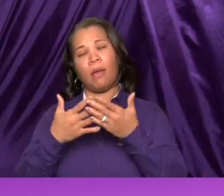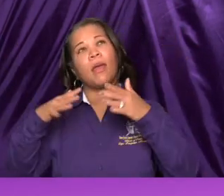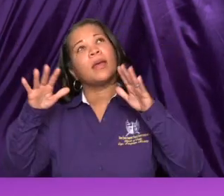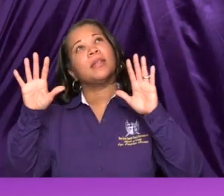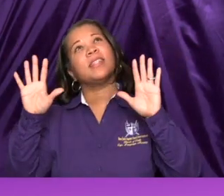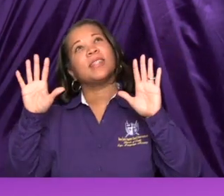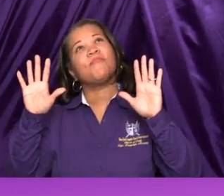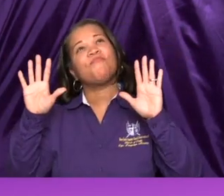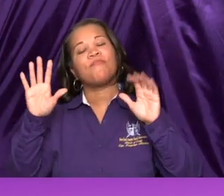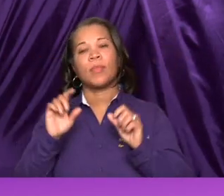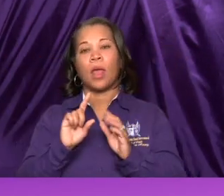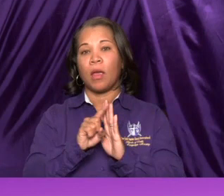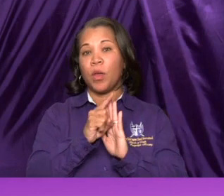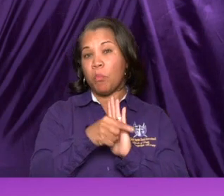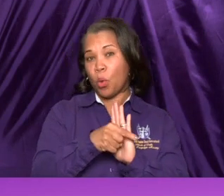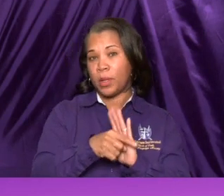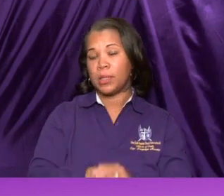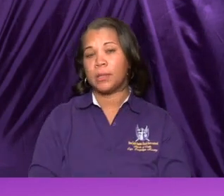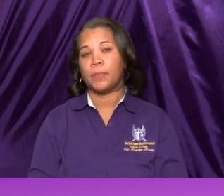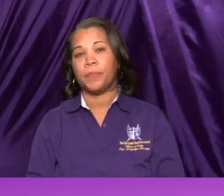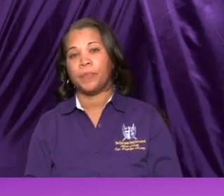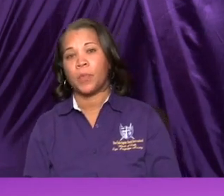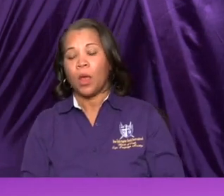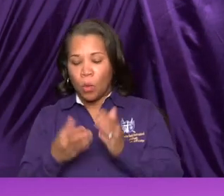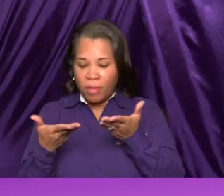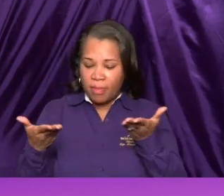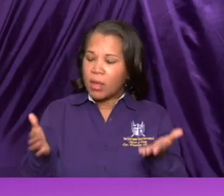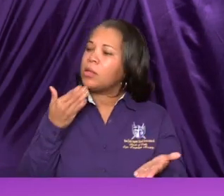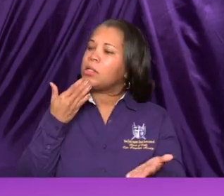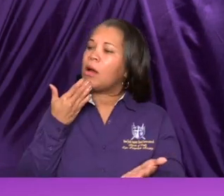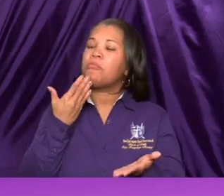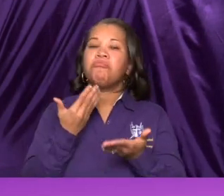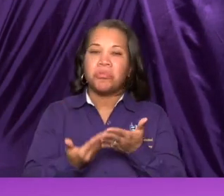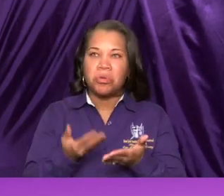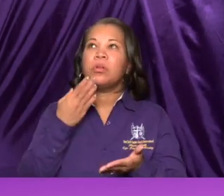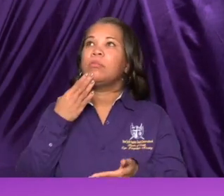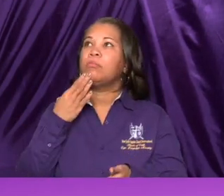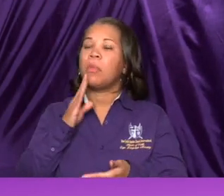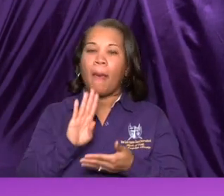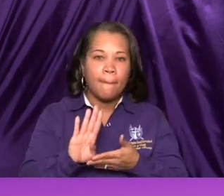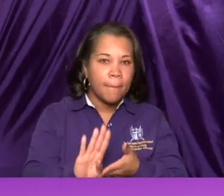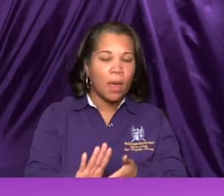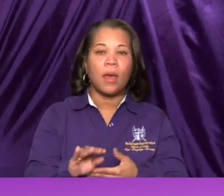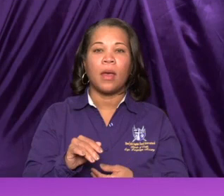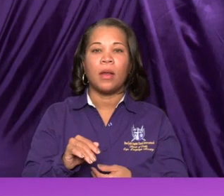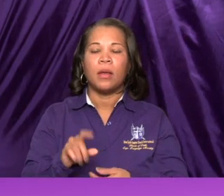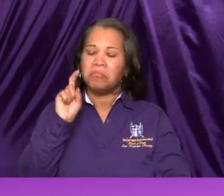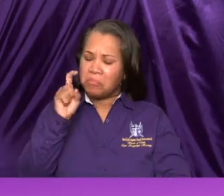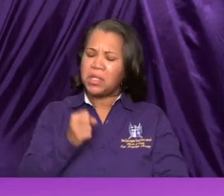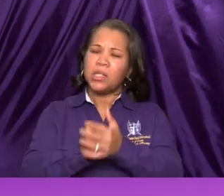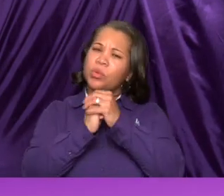So every moment when things are good, when things are bad, you need to worship him.